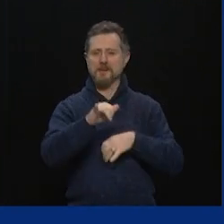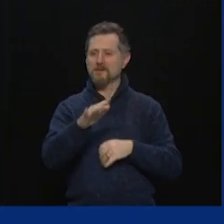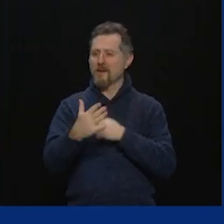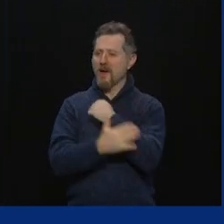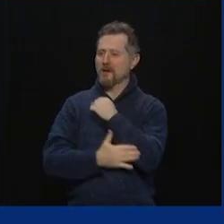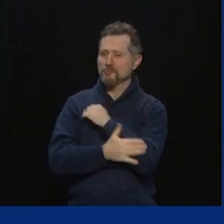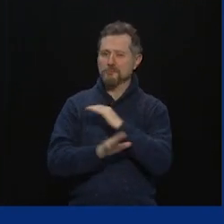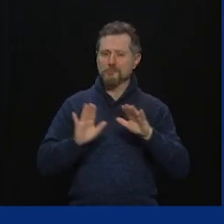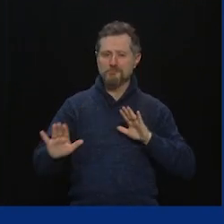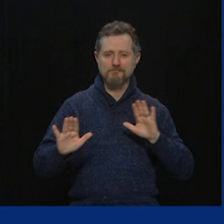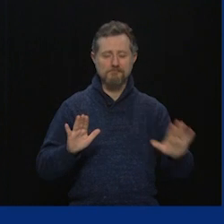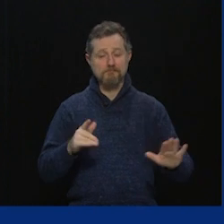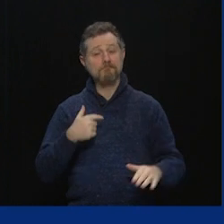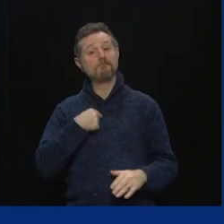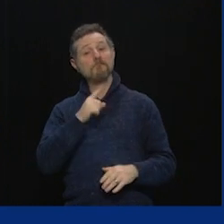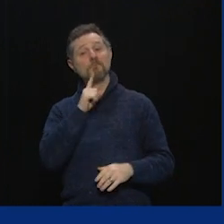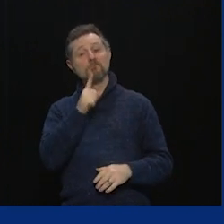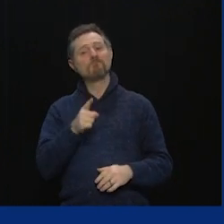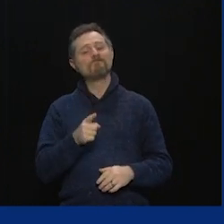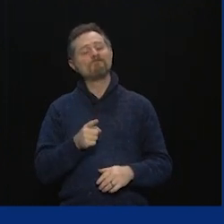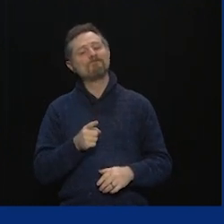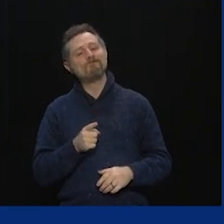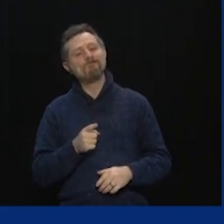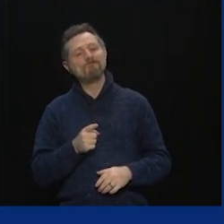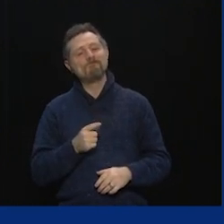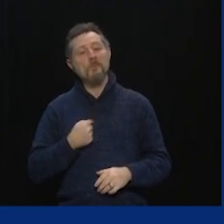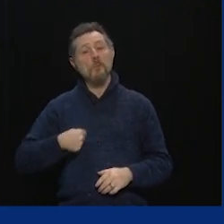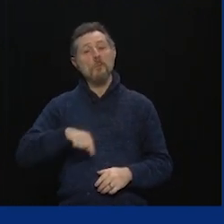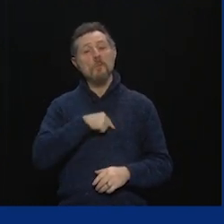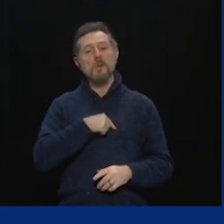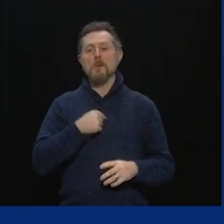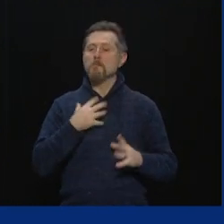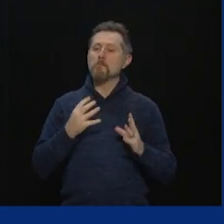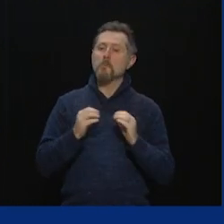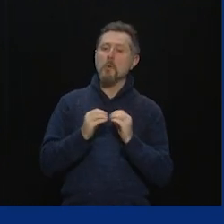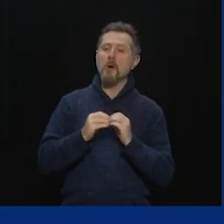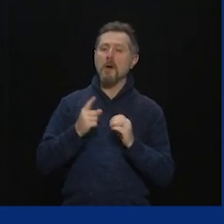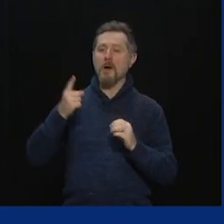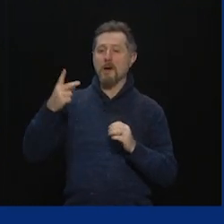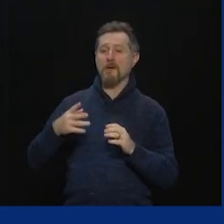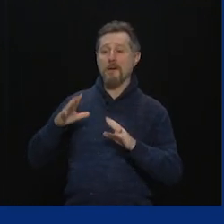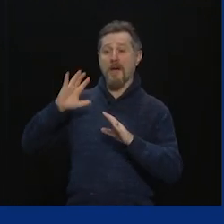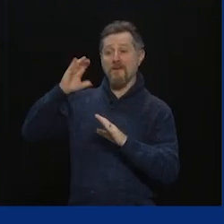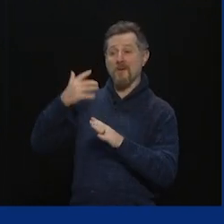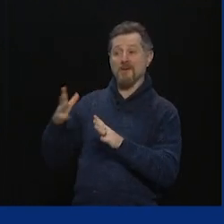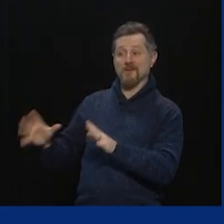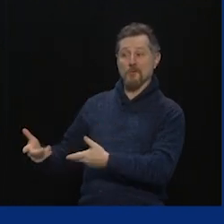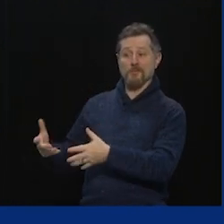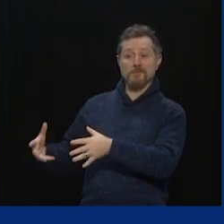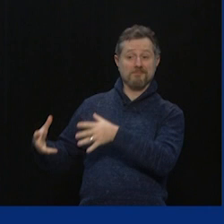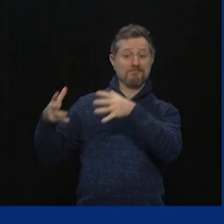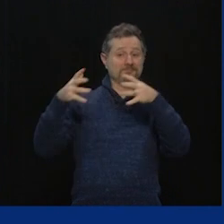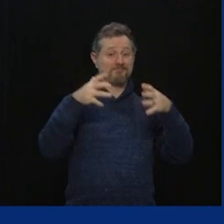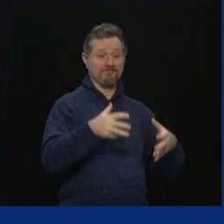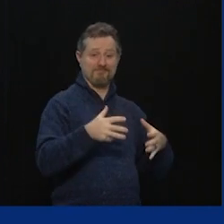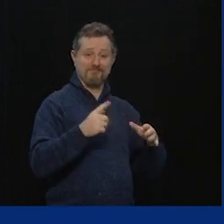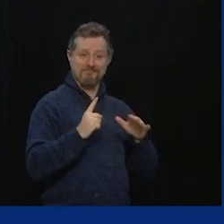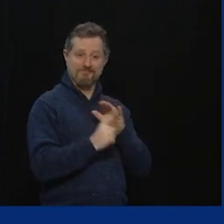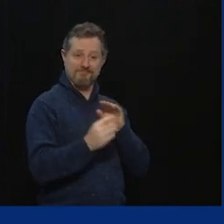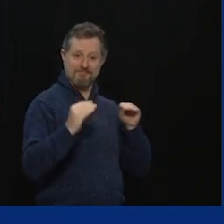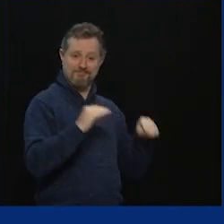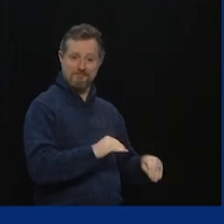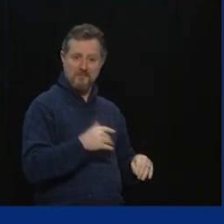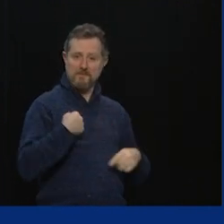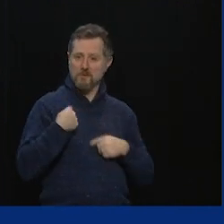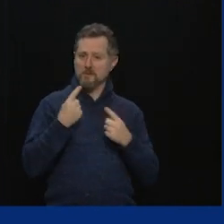we have resettled more than half of the Afghans who have arrived over the last few months.